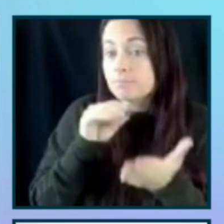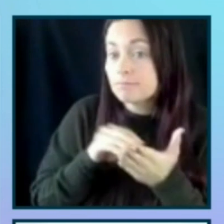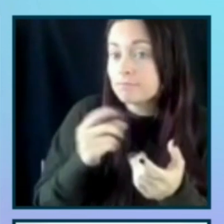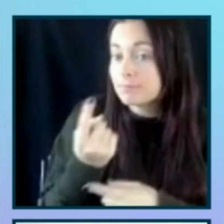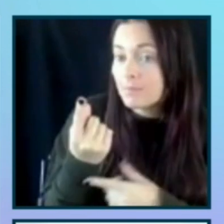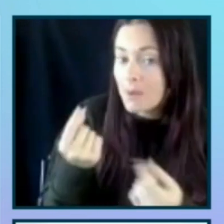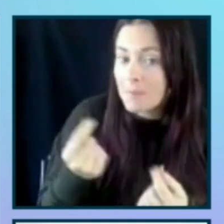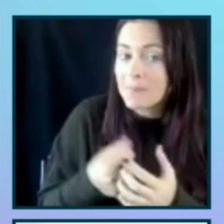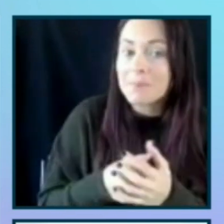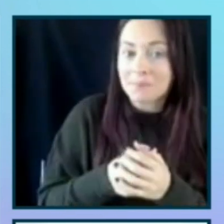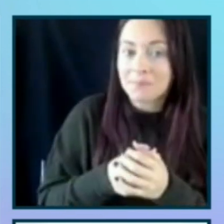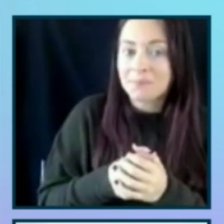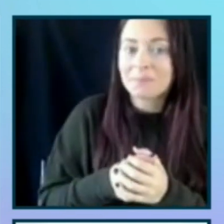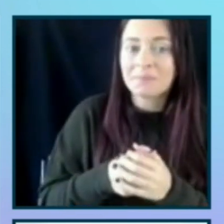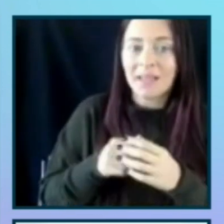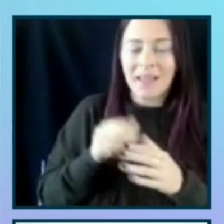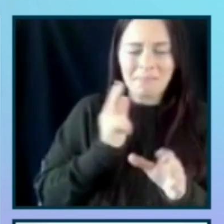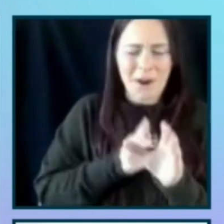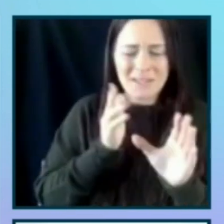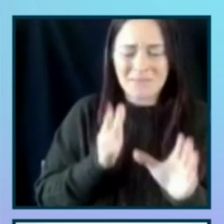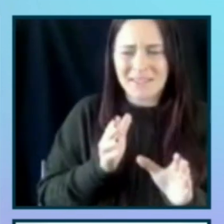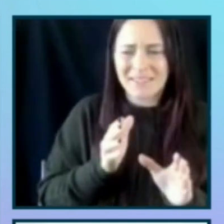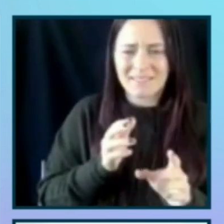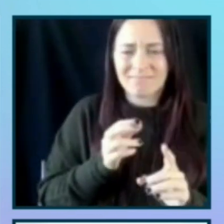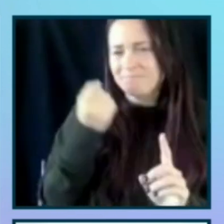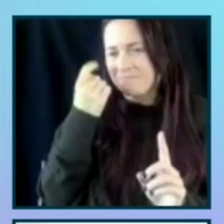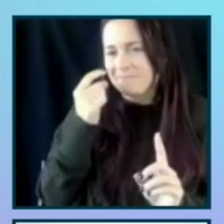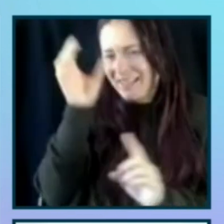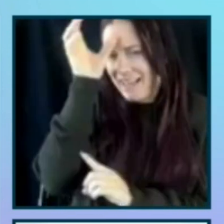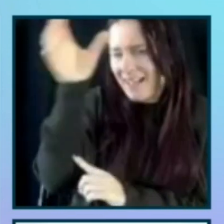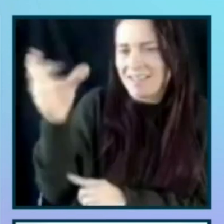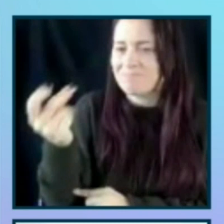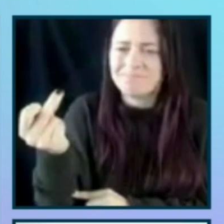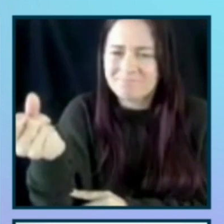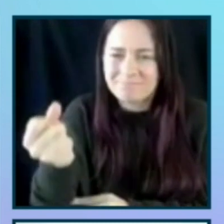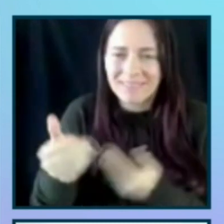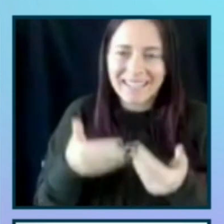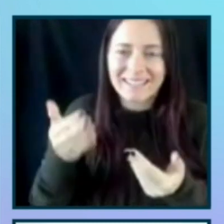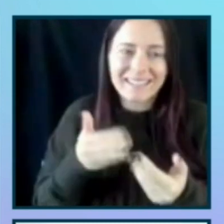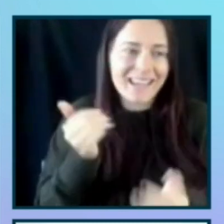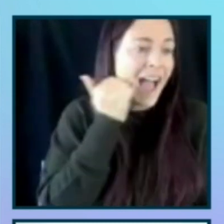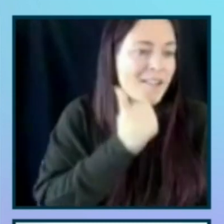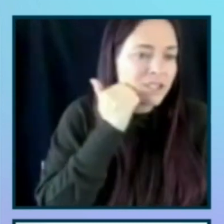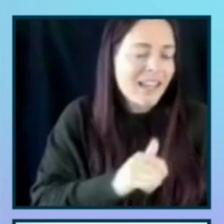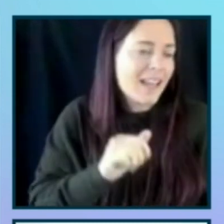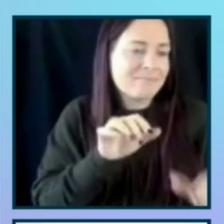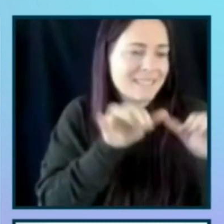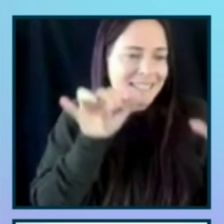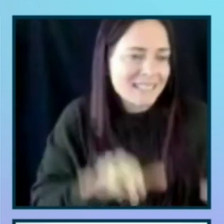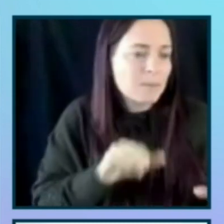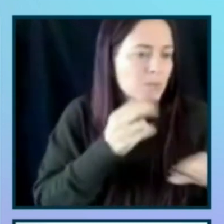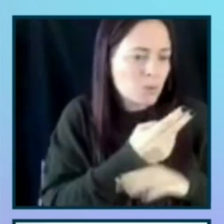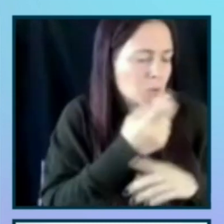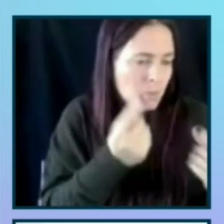participants, they really did pick up the concept fairly easily. So they were able to transfer from their everyday screen reader over to my voice